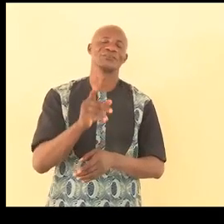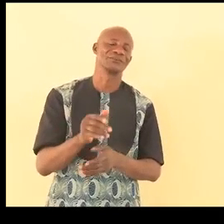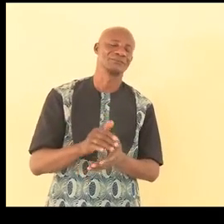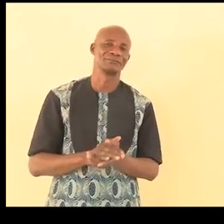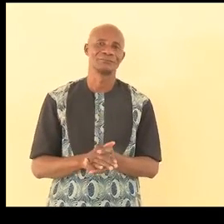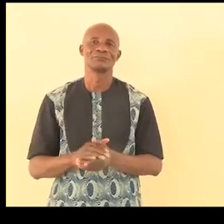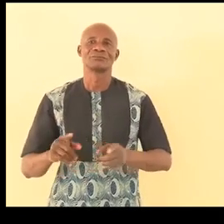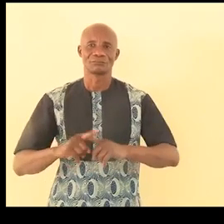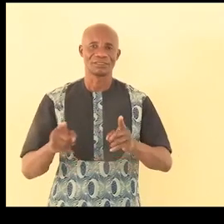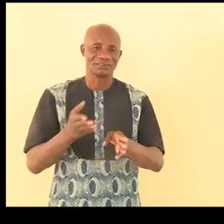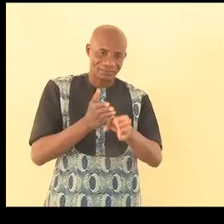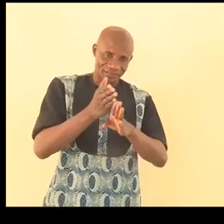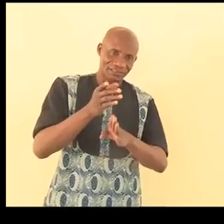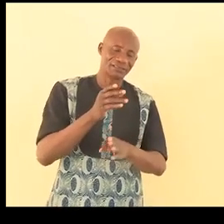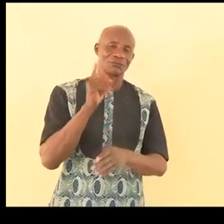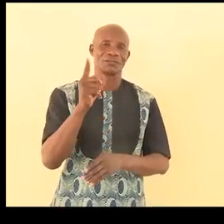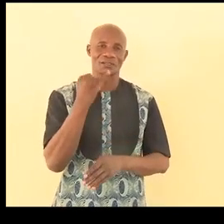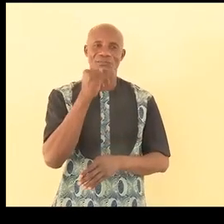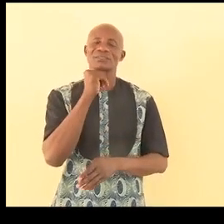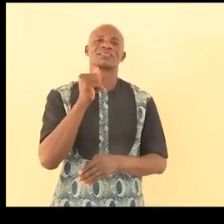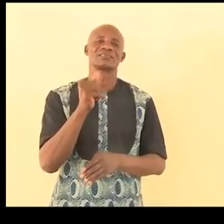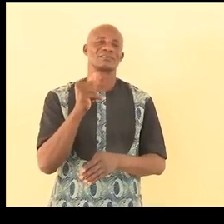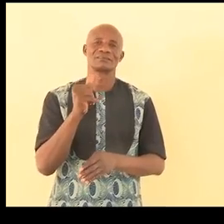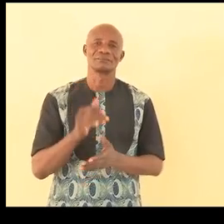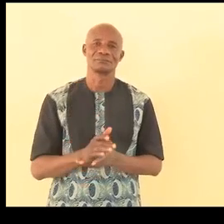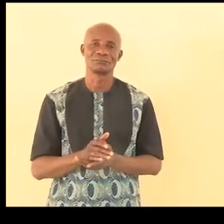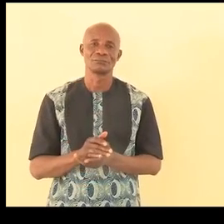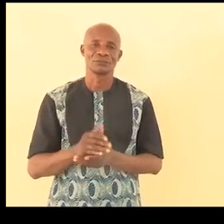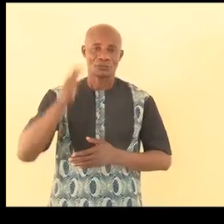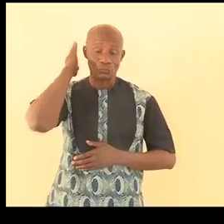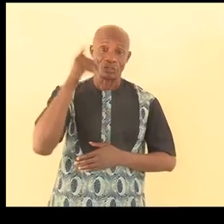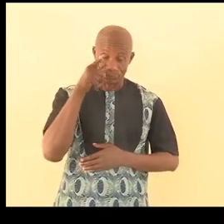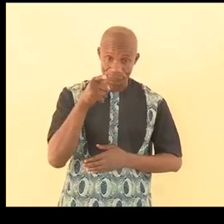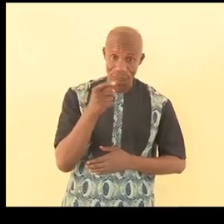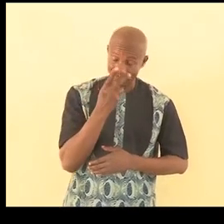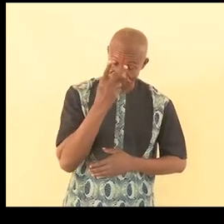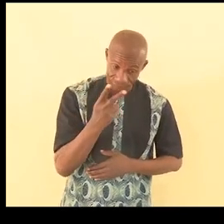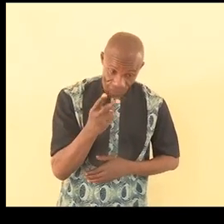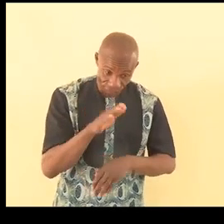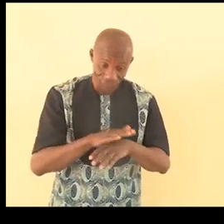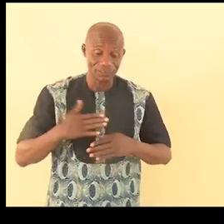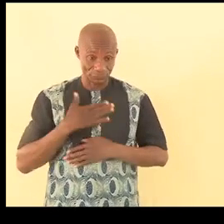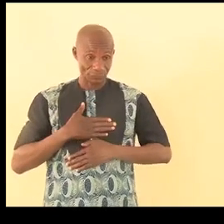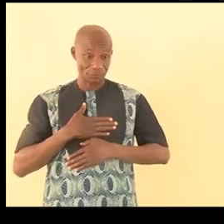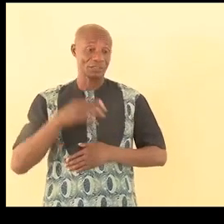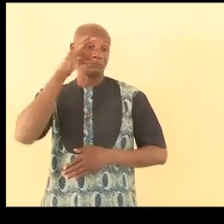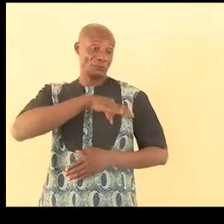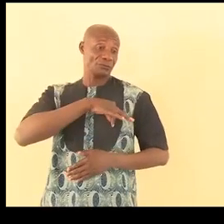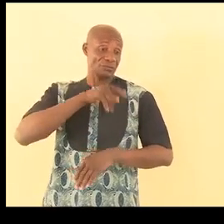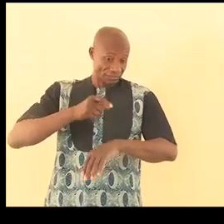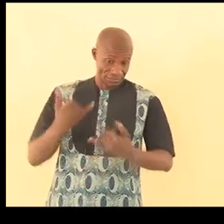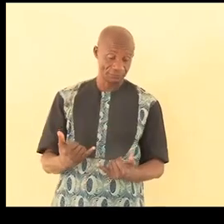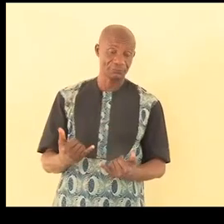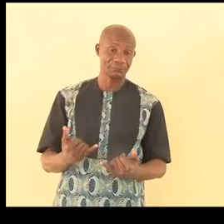surest. But the straight one is not. Is not. Will you seize on the pleasure and the profit of the